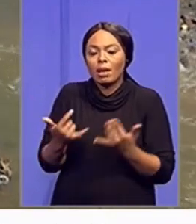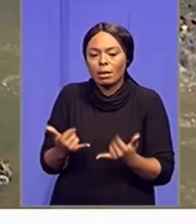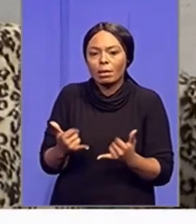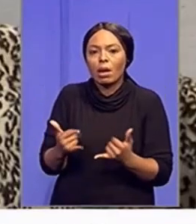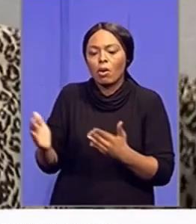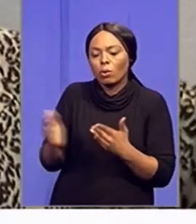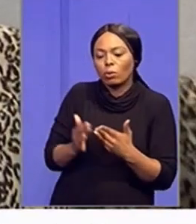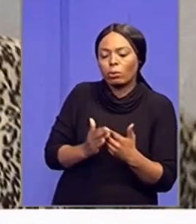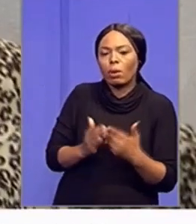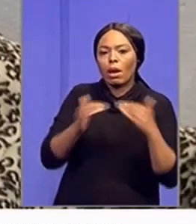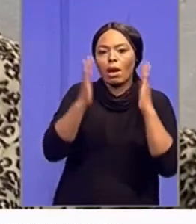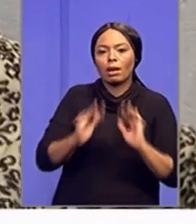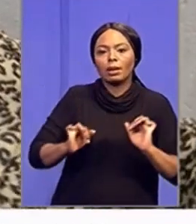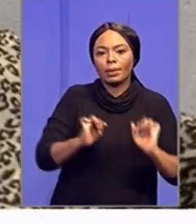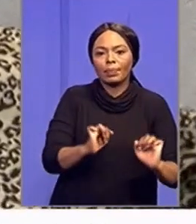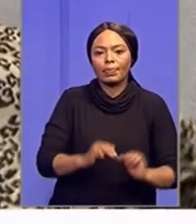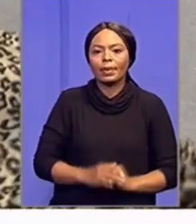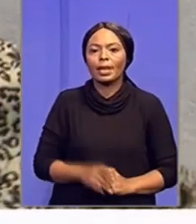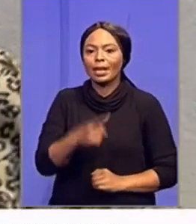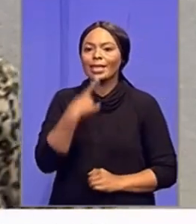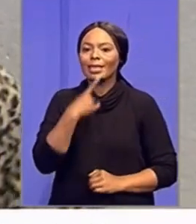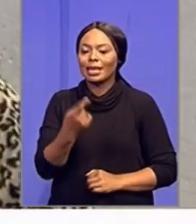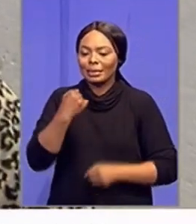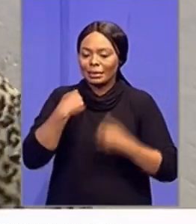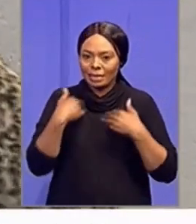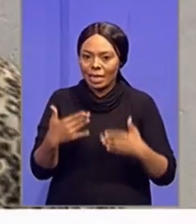diragetseng. 2016